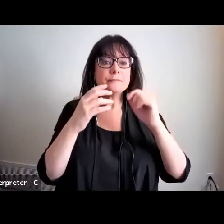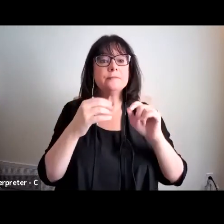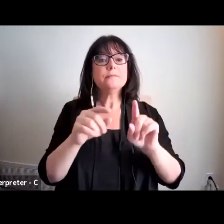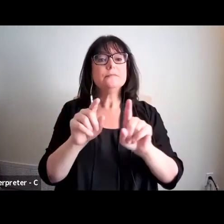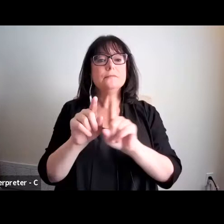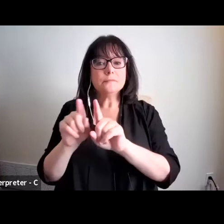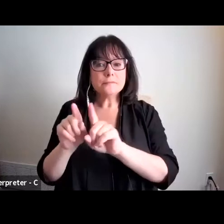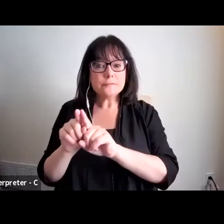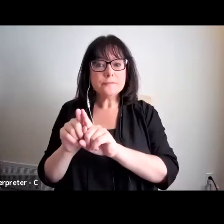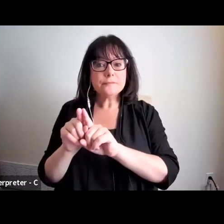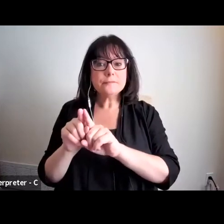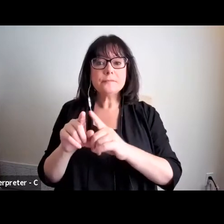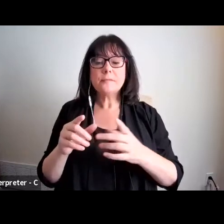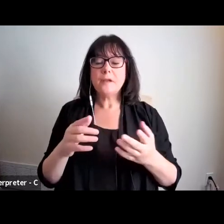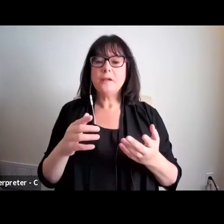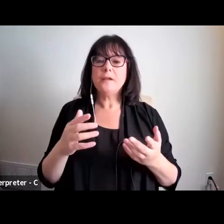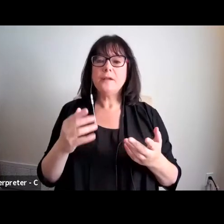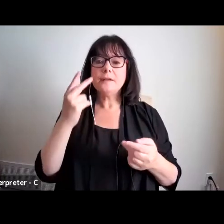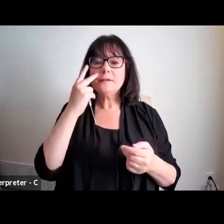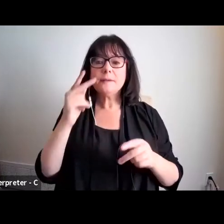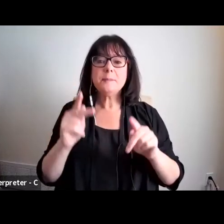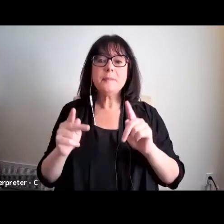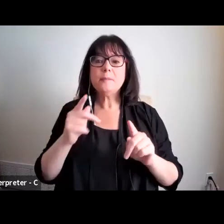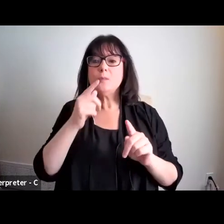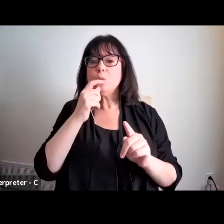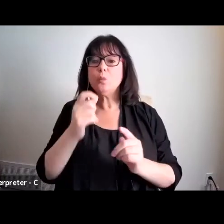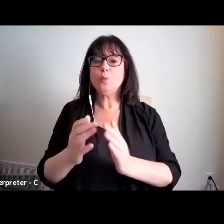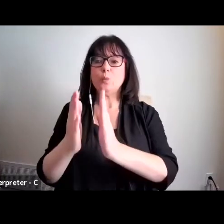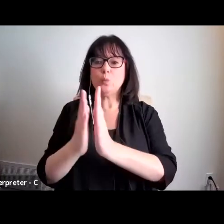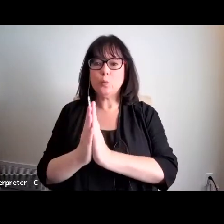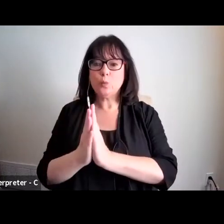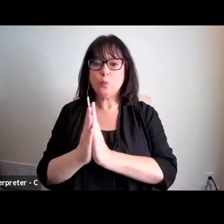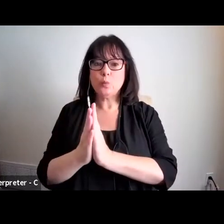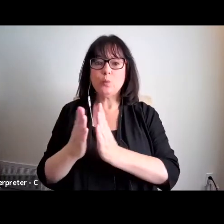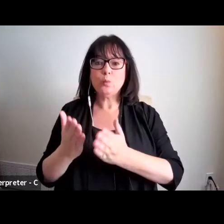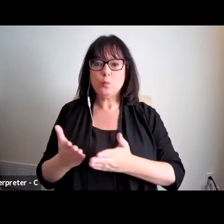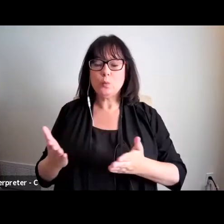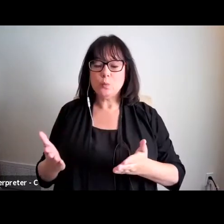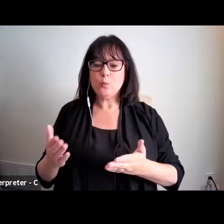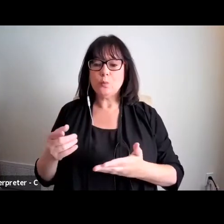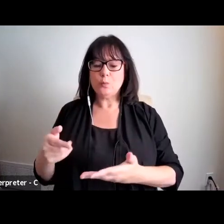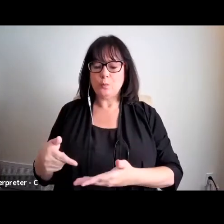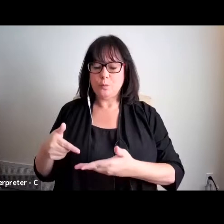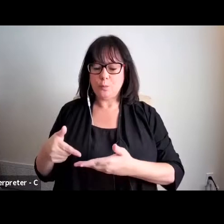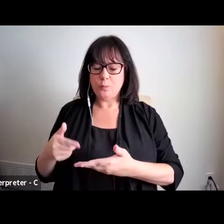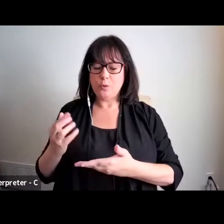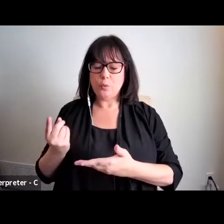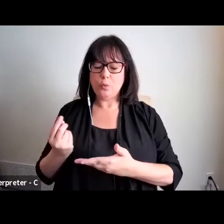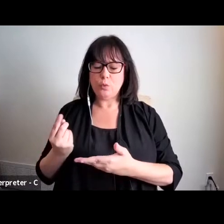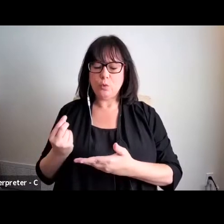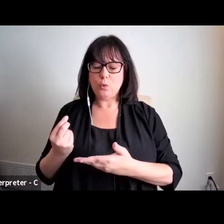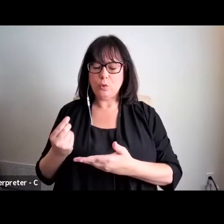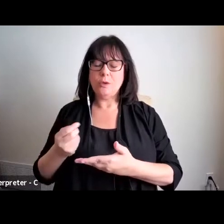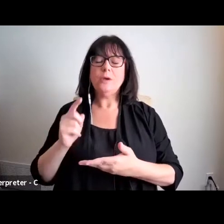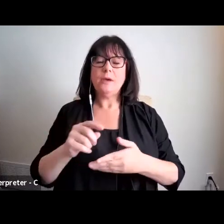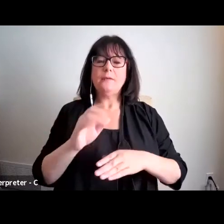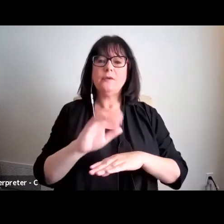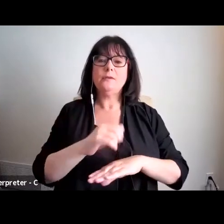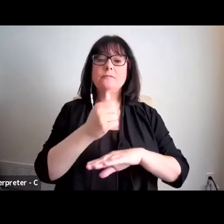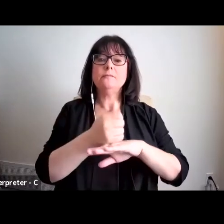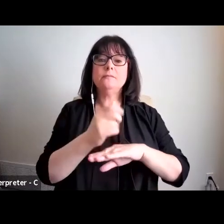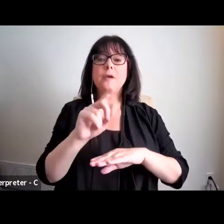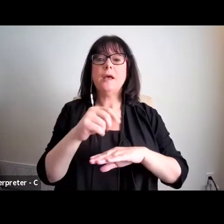requests that have come in order to develop a further set of priorities that have been